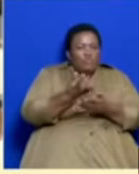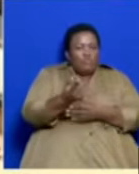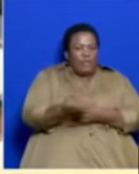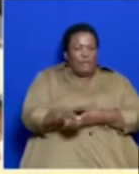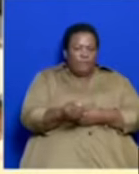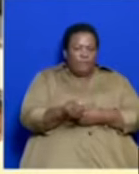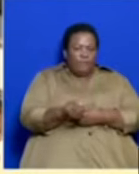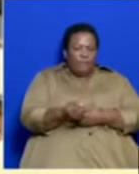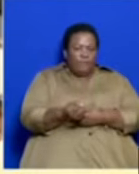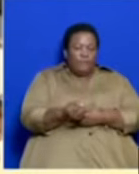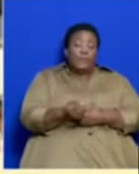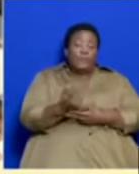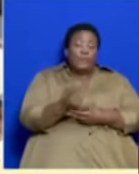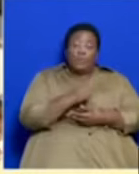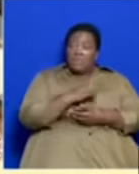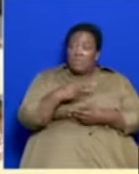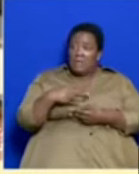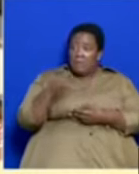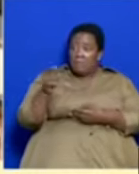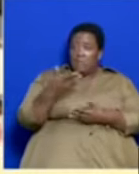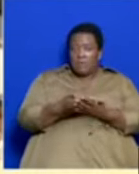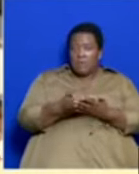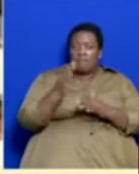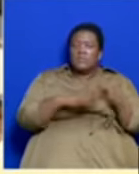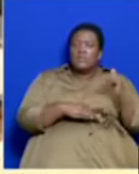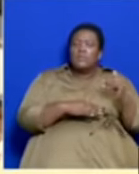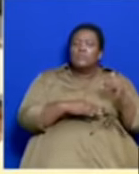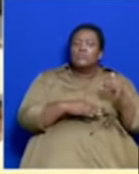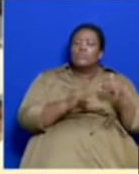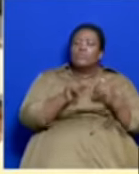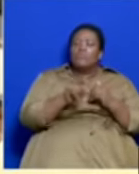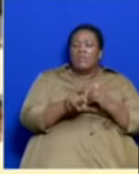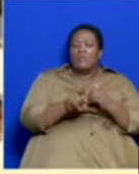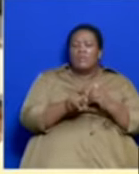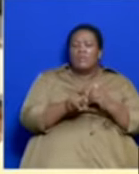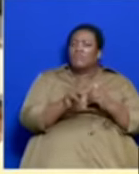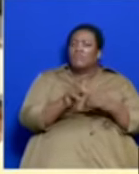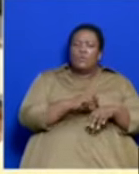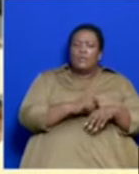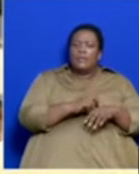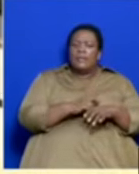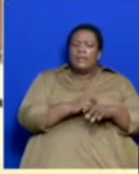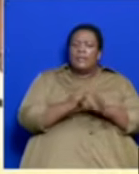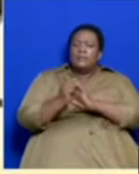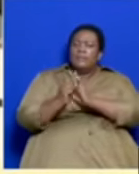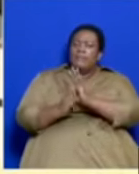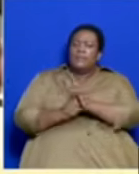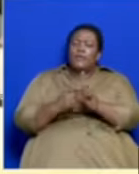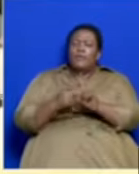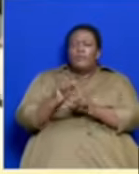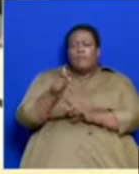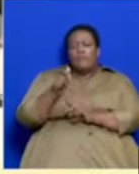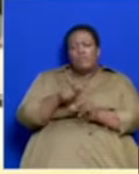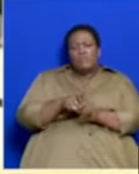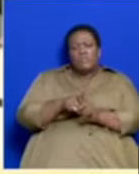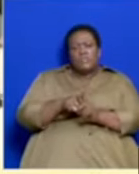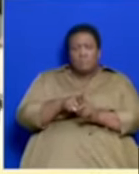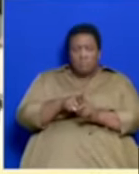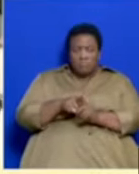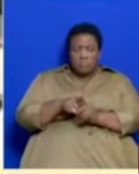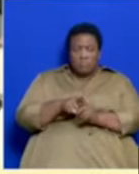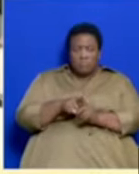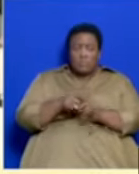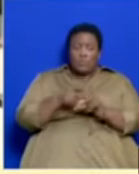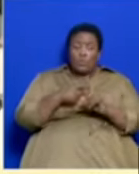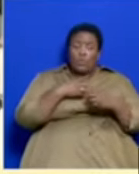be charged on that without even having a complainant present. Yes. A complainant as in the owner of the truck and the